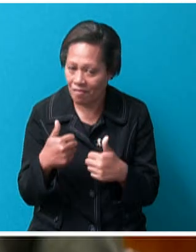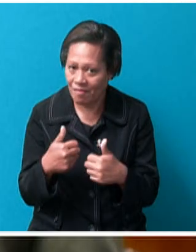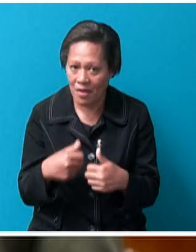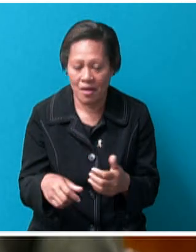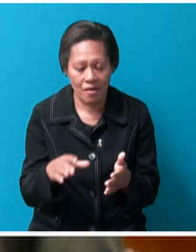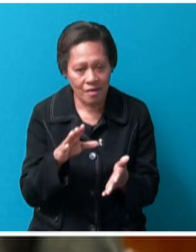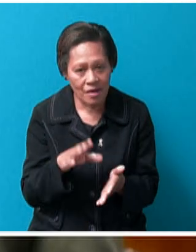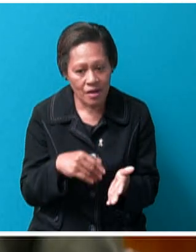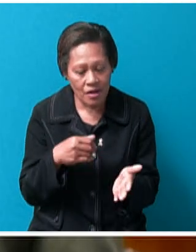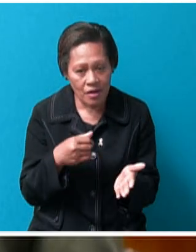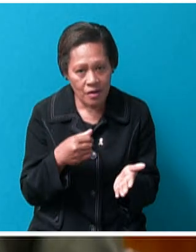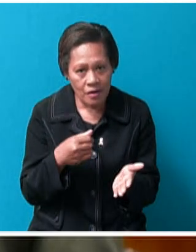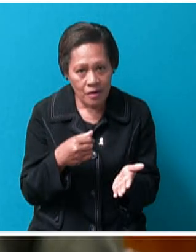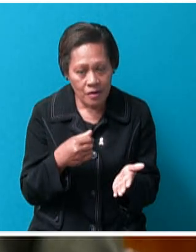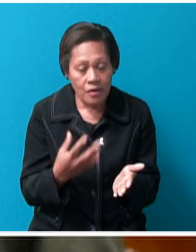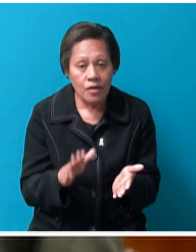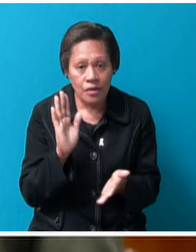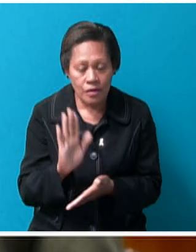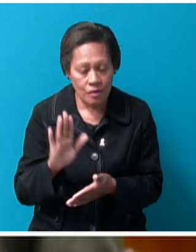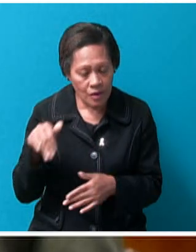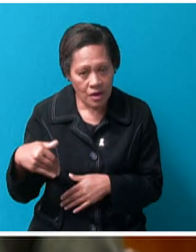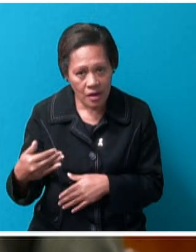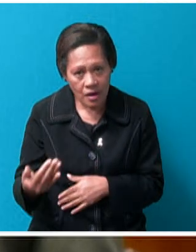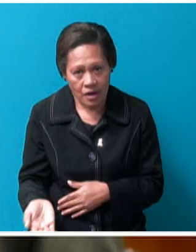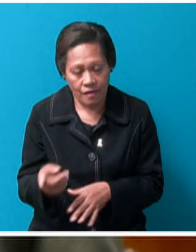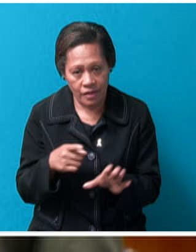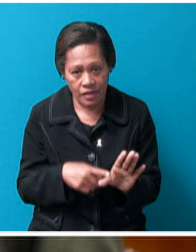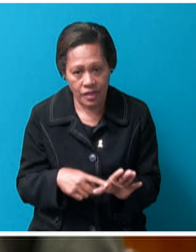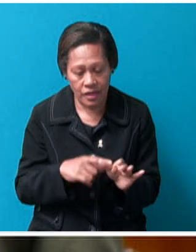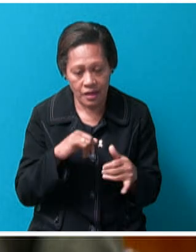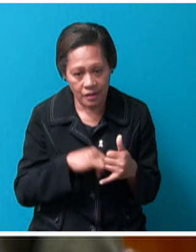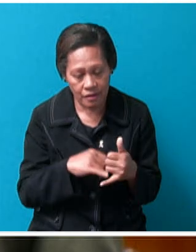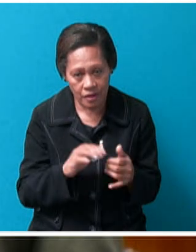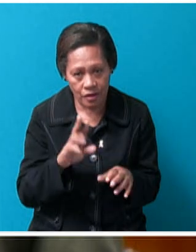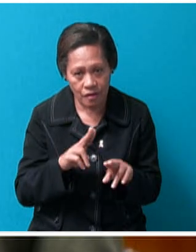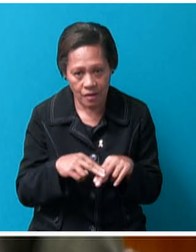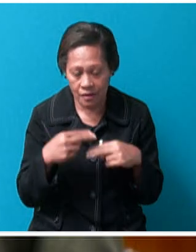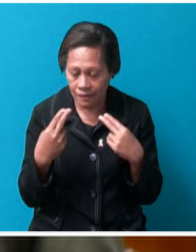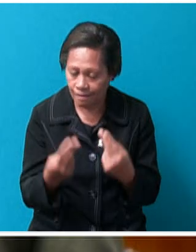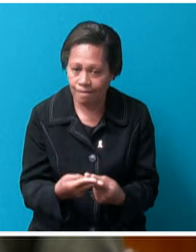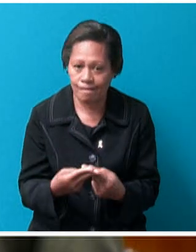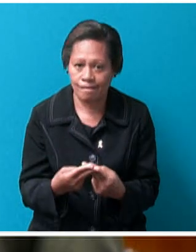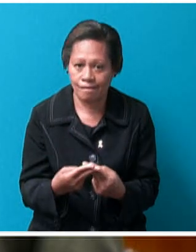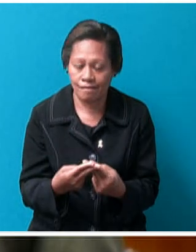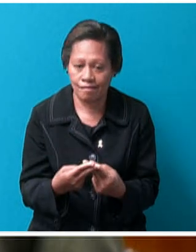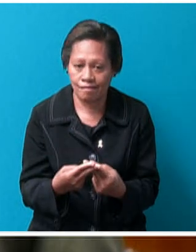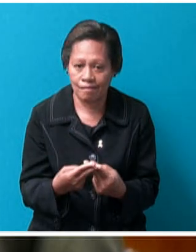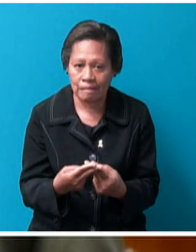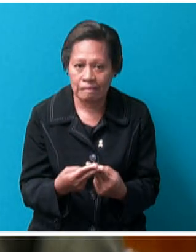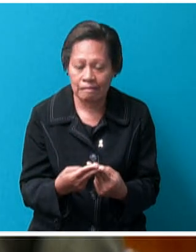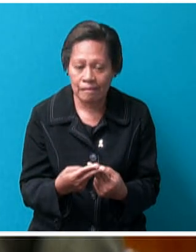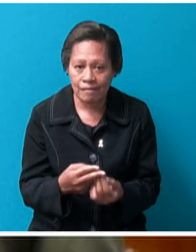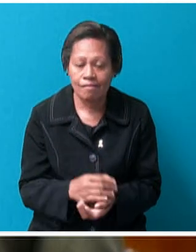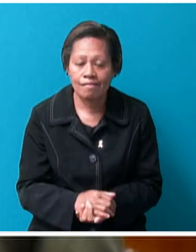behind. To your wife, and to the young son and your family, we extend our